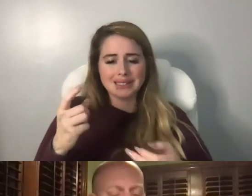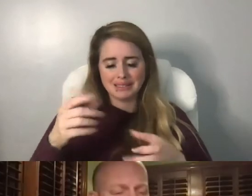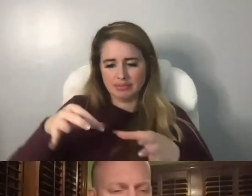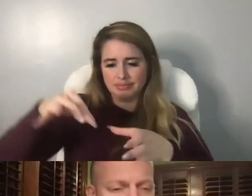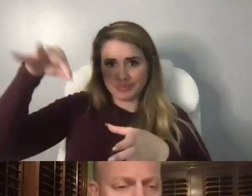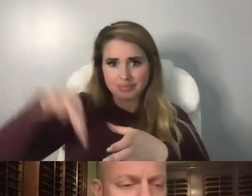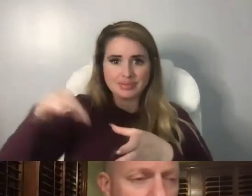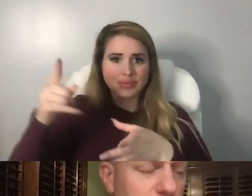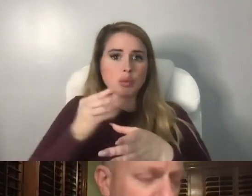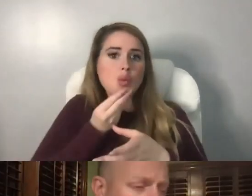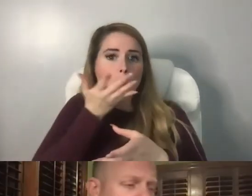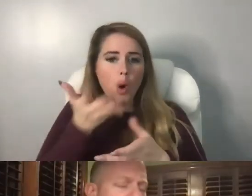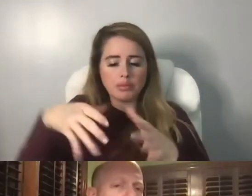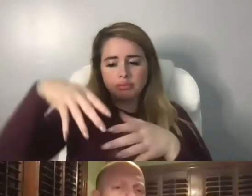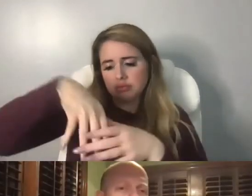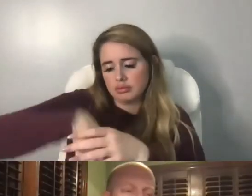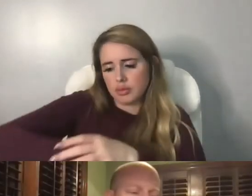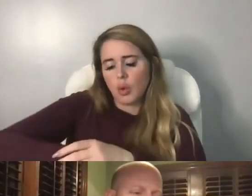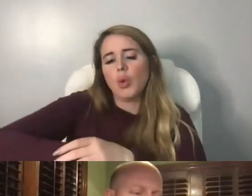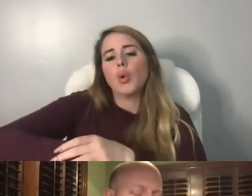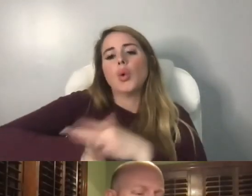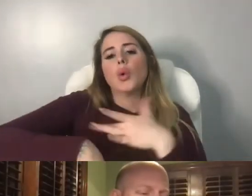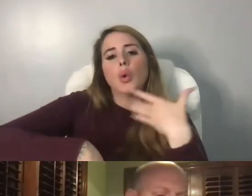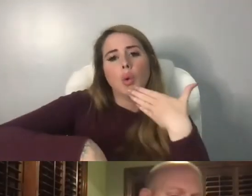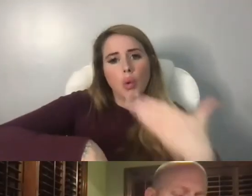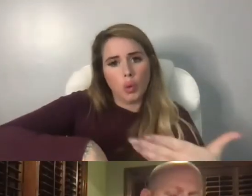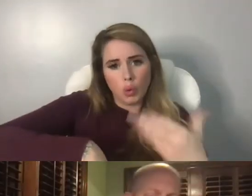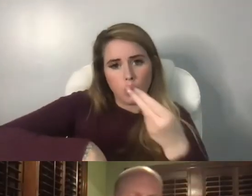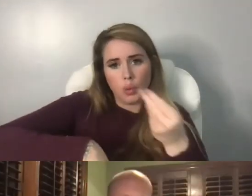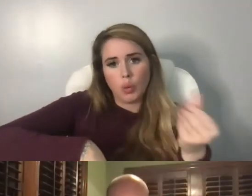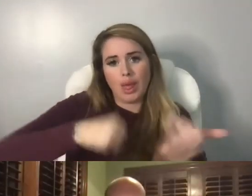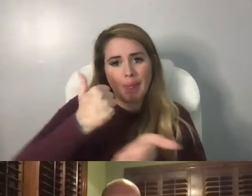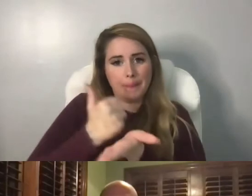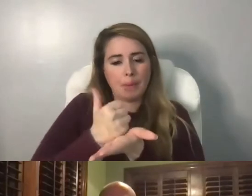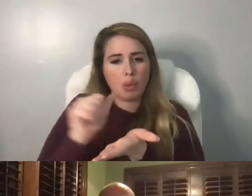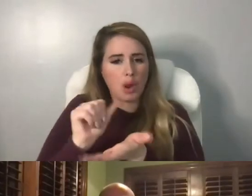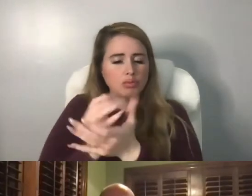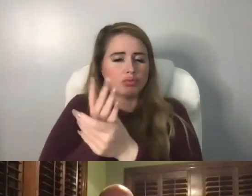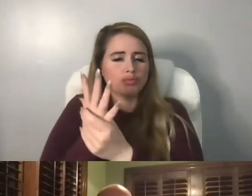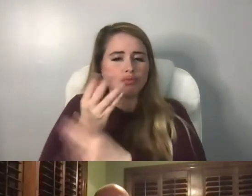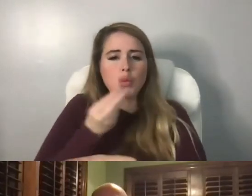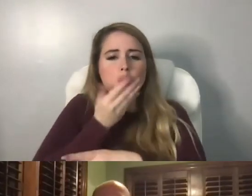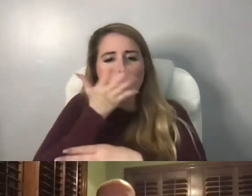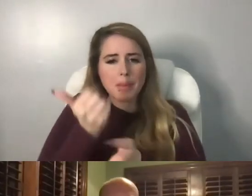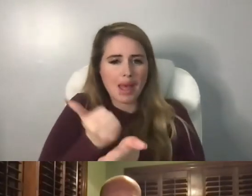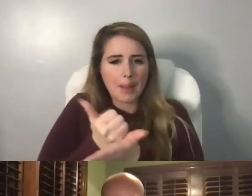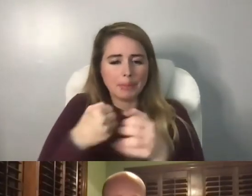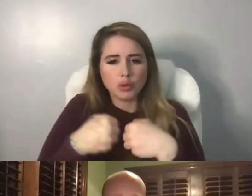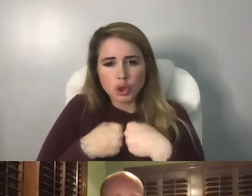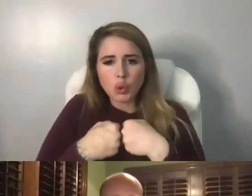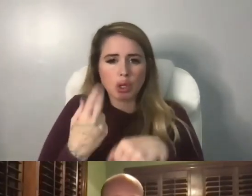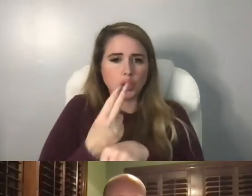feels great. Certainly great for arthritis. It provides a deep warmth into the joints, makes things feel better. It can be used all the